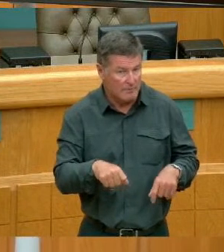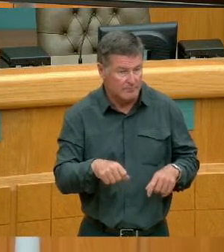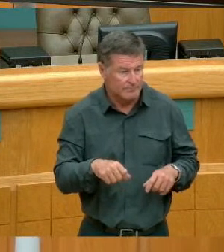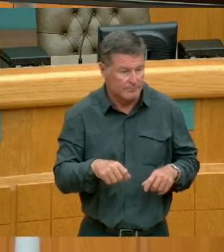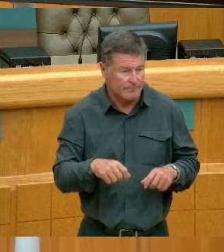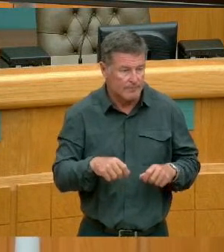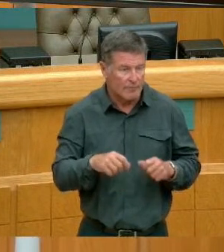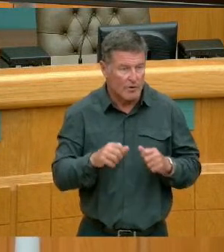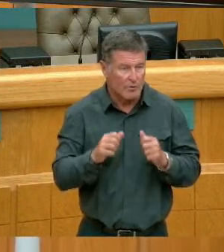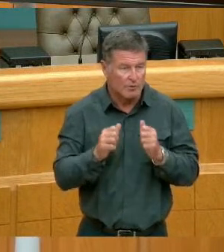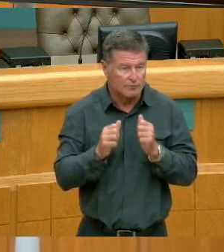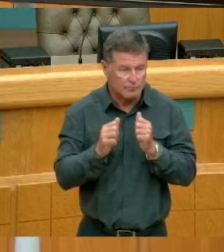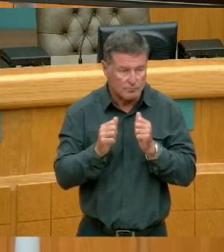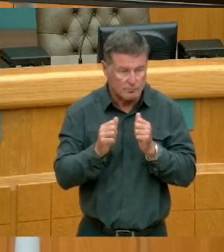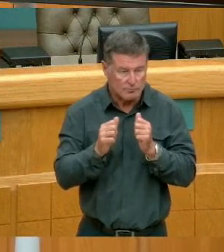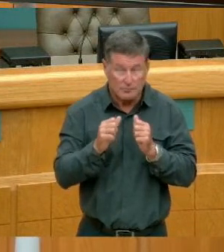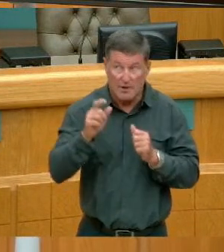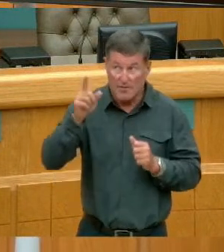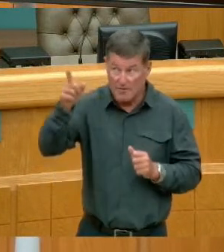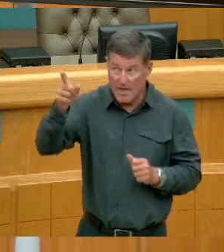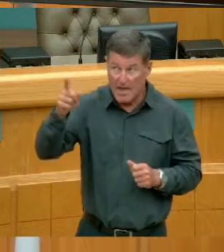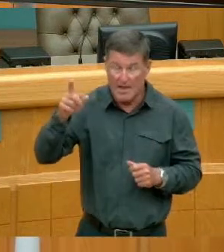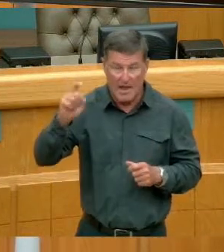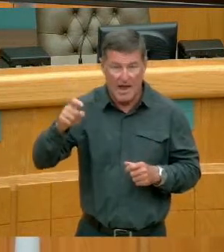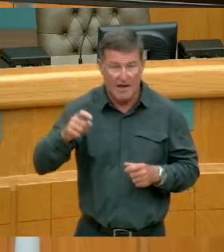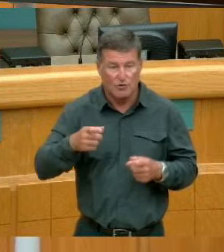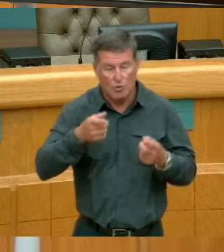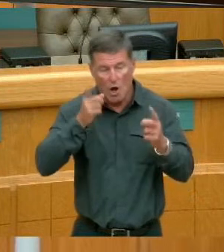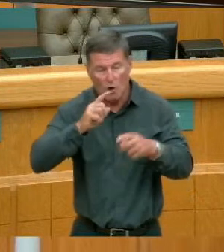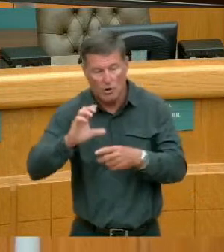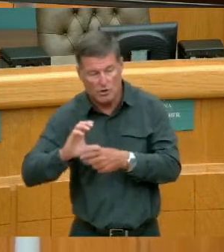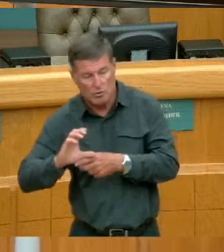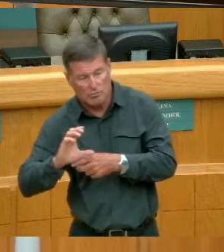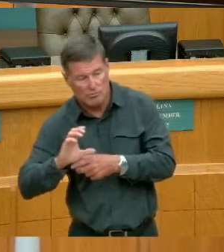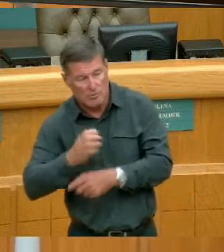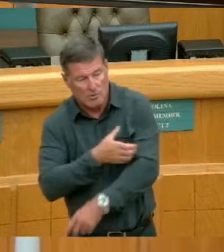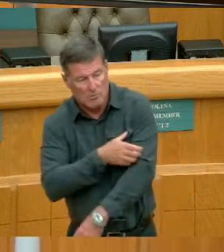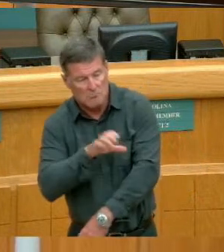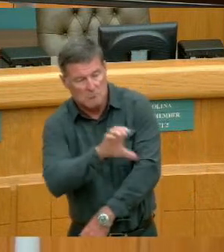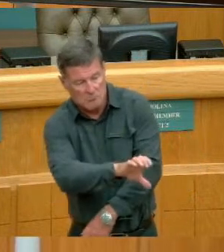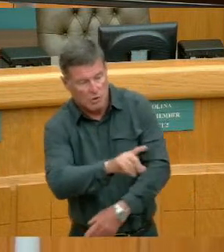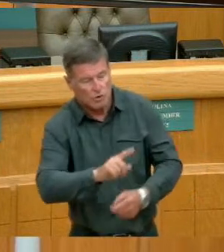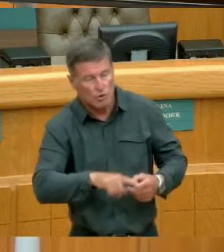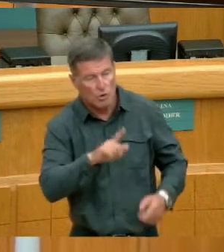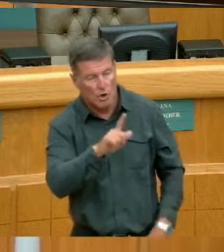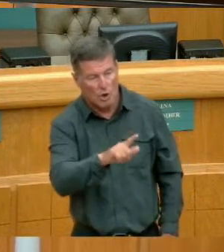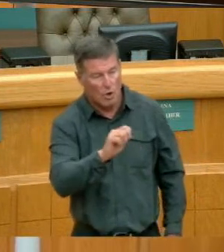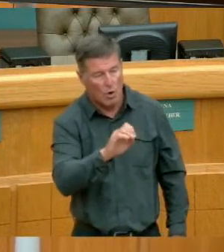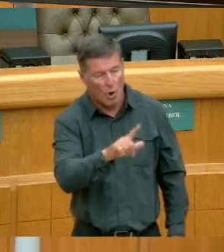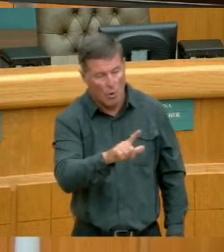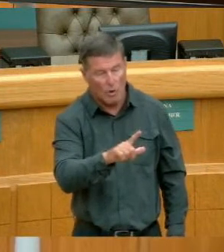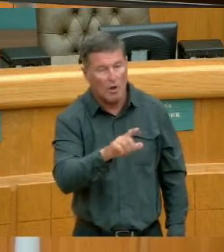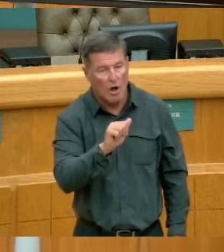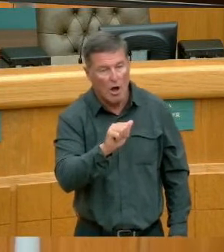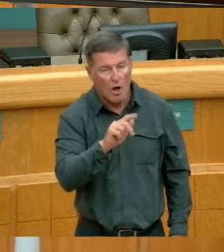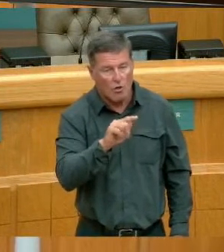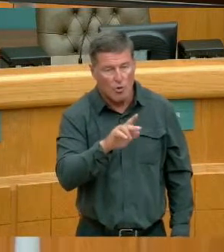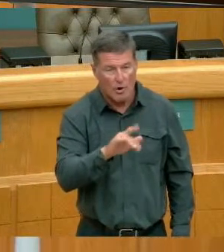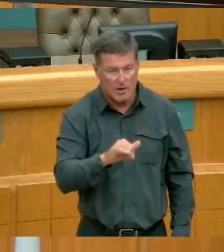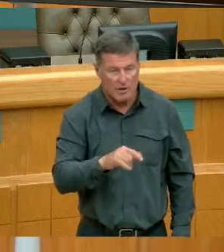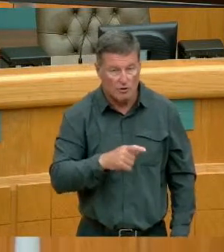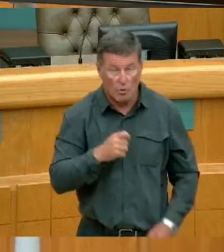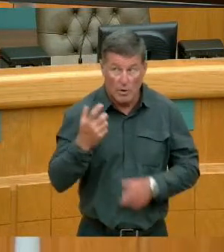the entity that governs the land. And I think we did that well here in Nueces County, and I'm proud of